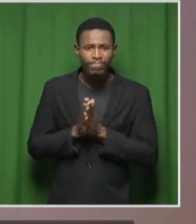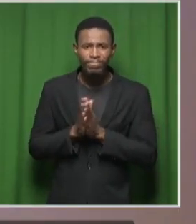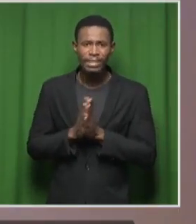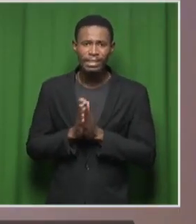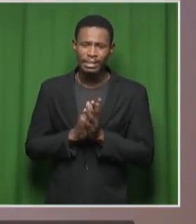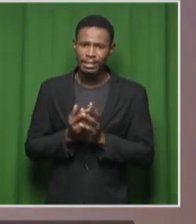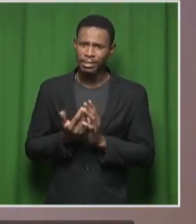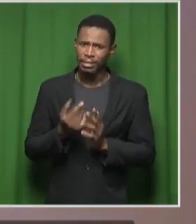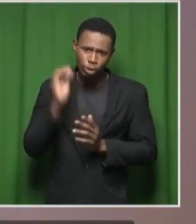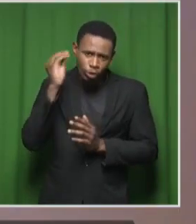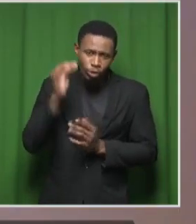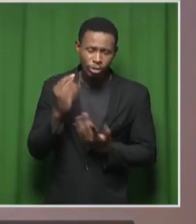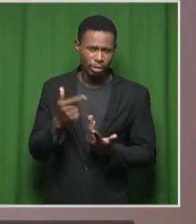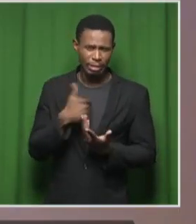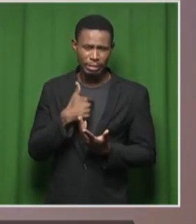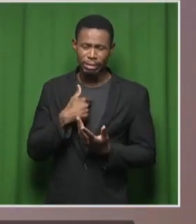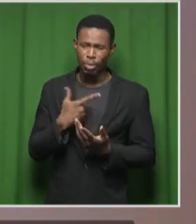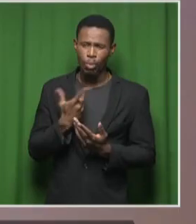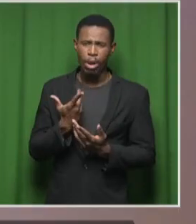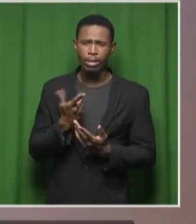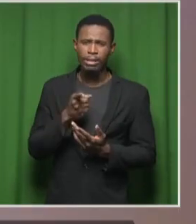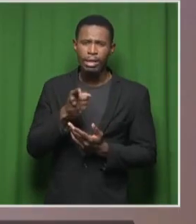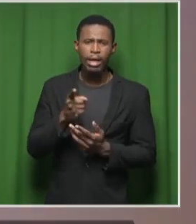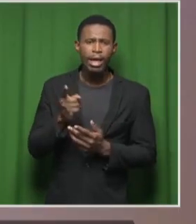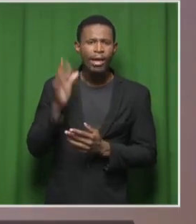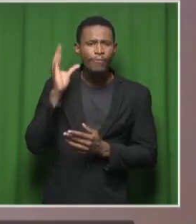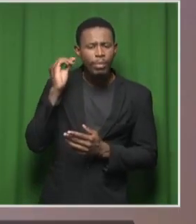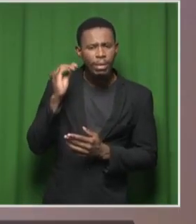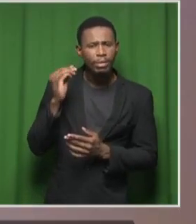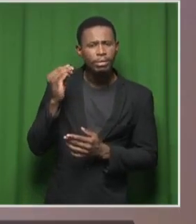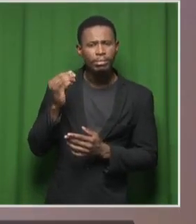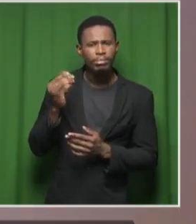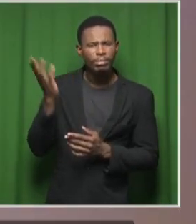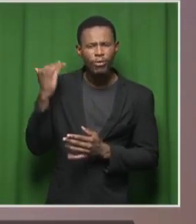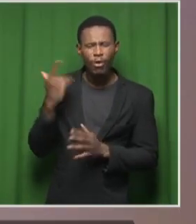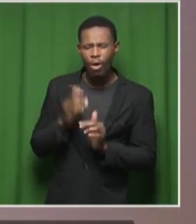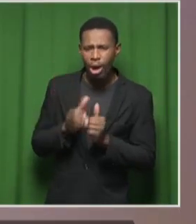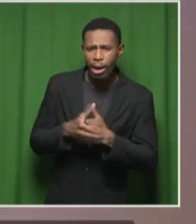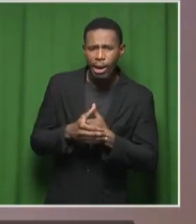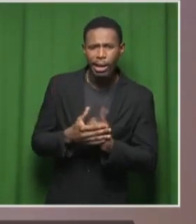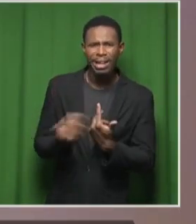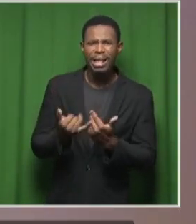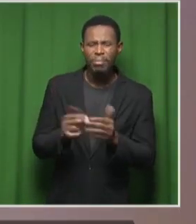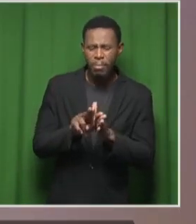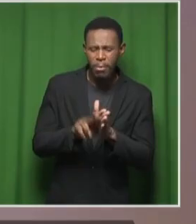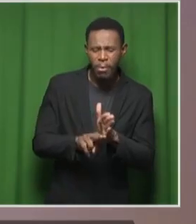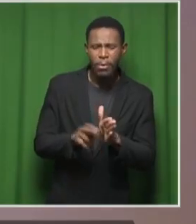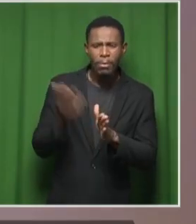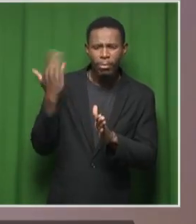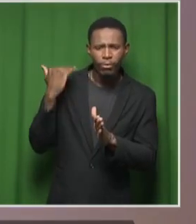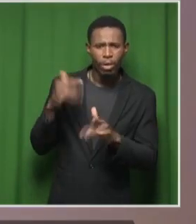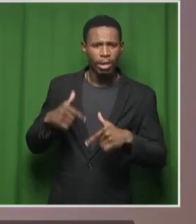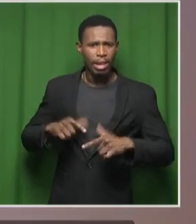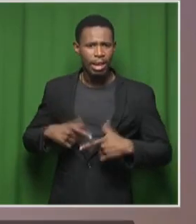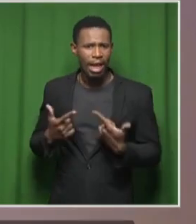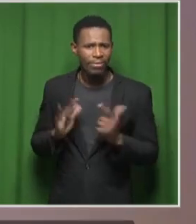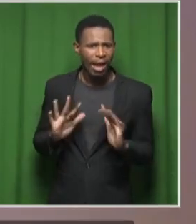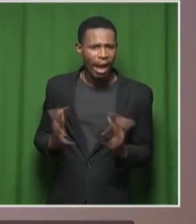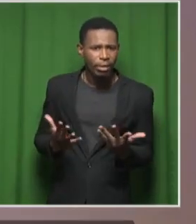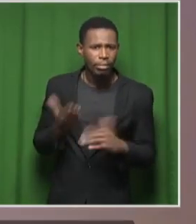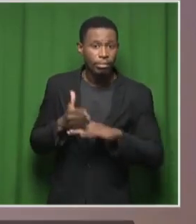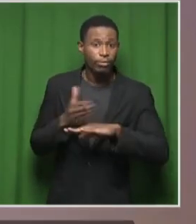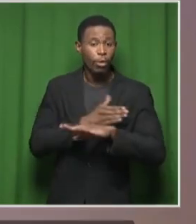rediscover that buried information about our lives, our ways of living before colonization. So hearing that